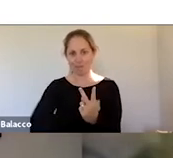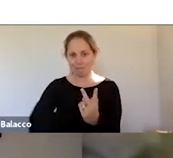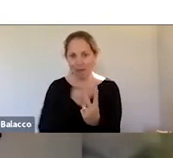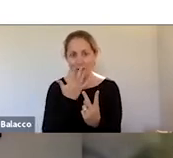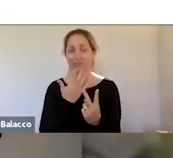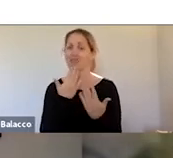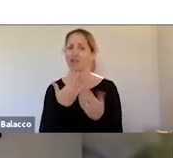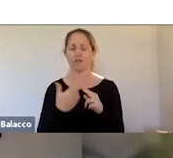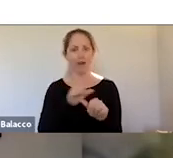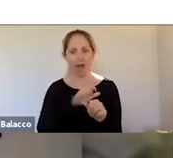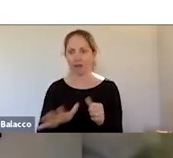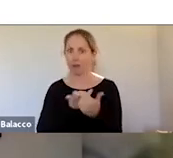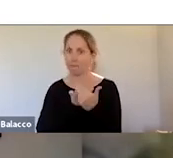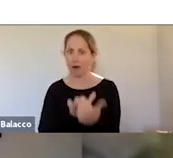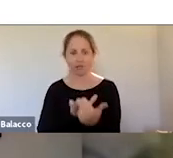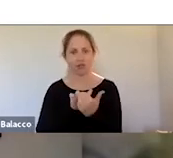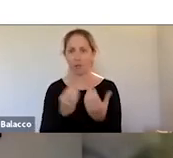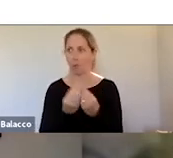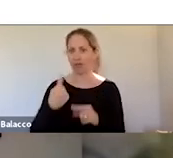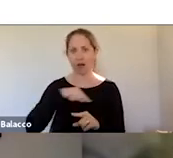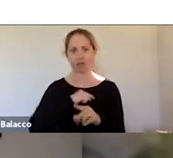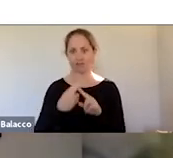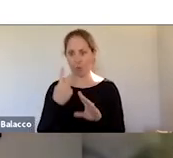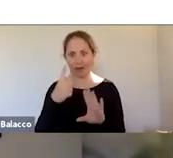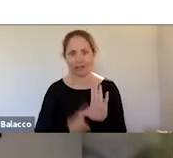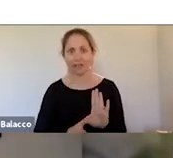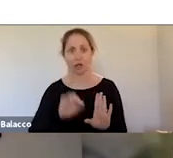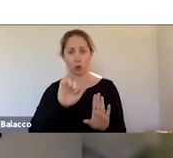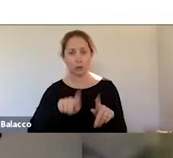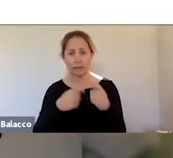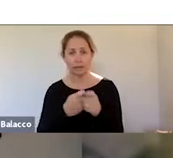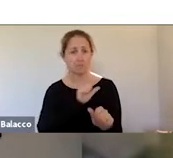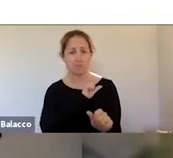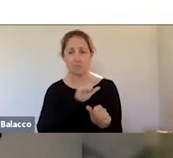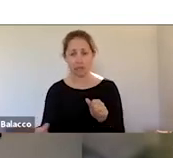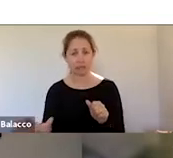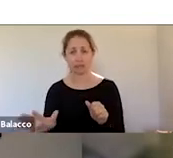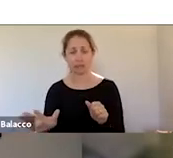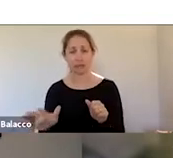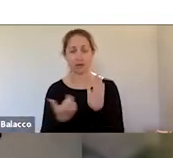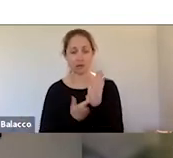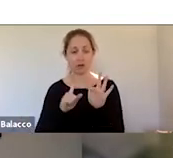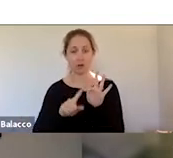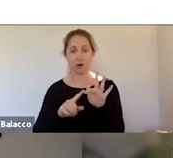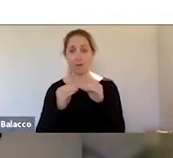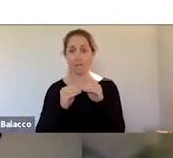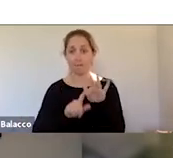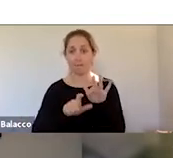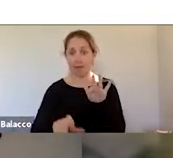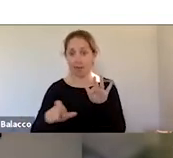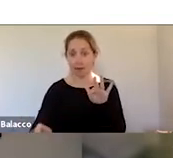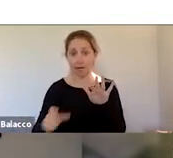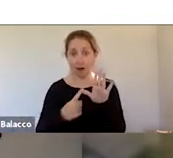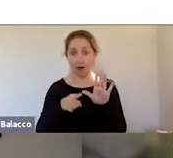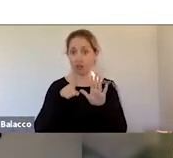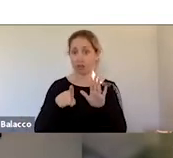past year. Tandi and your team, you're amazing to work with. And Rebecca, the Australia